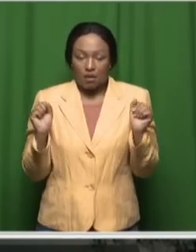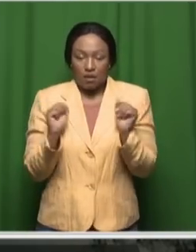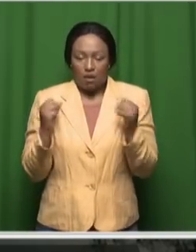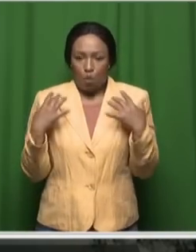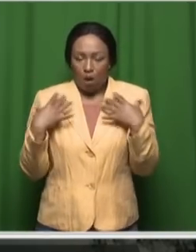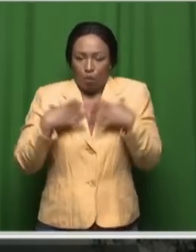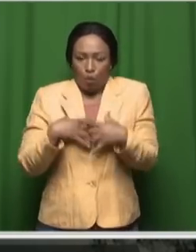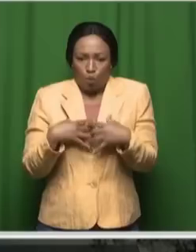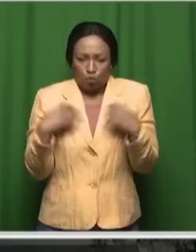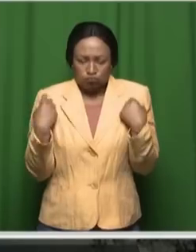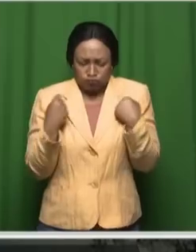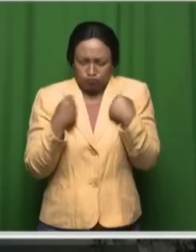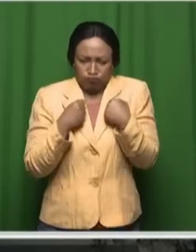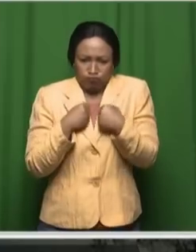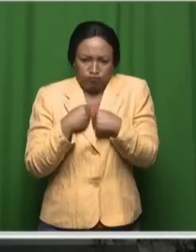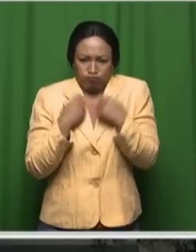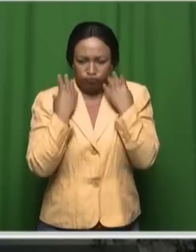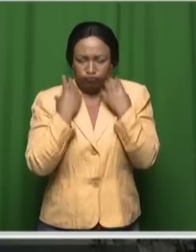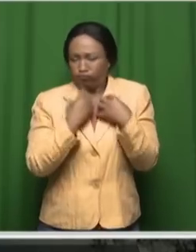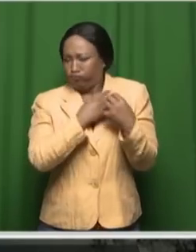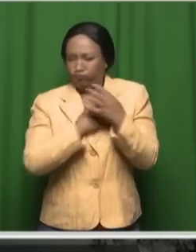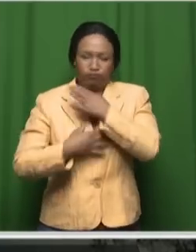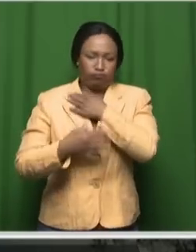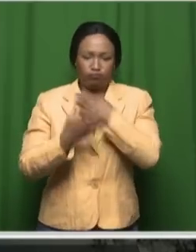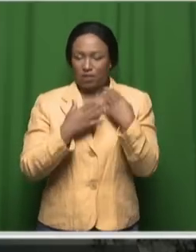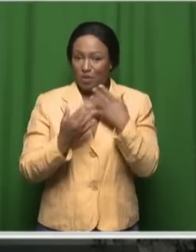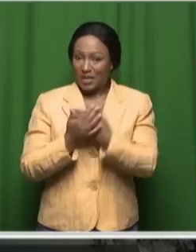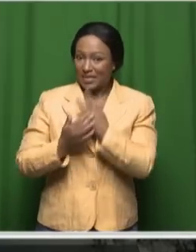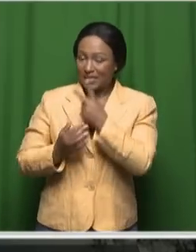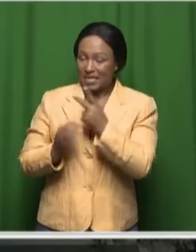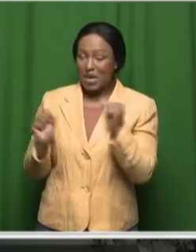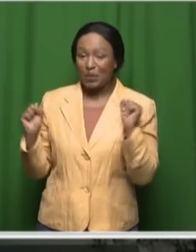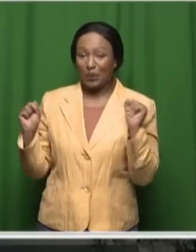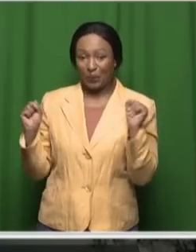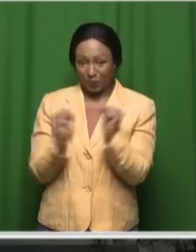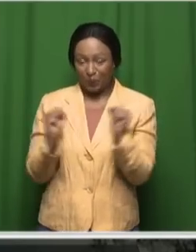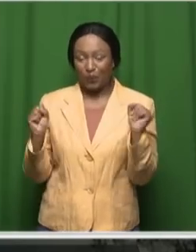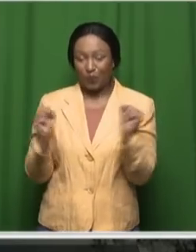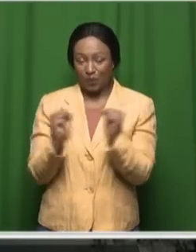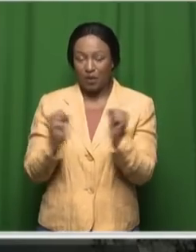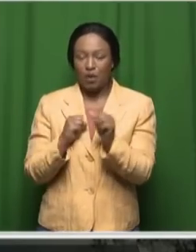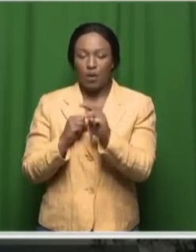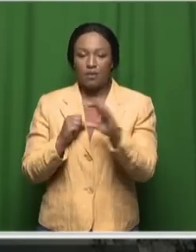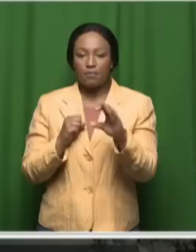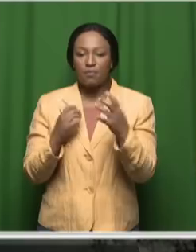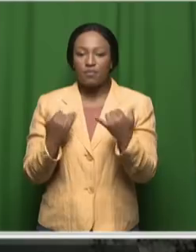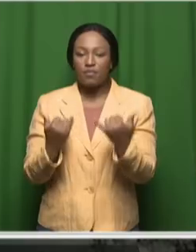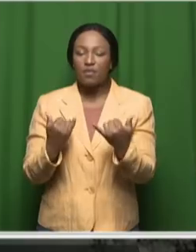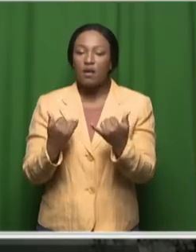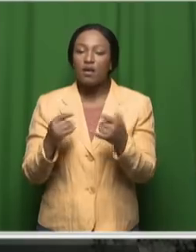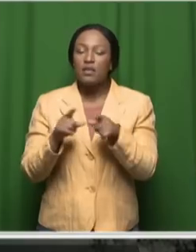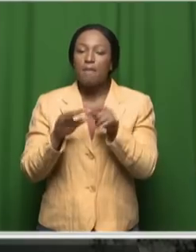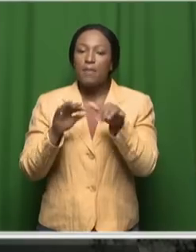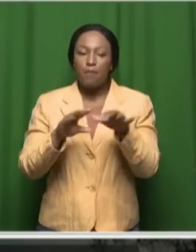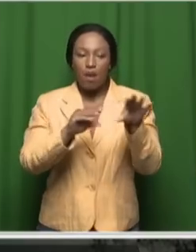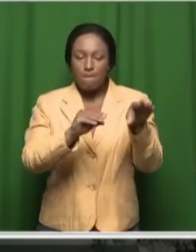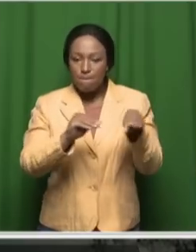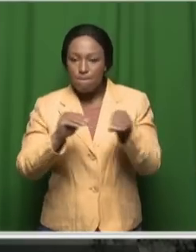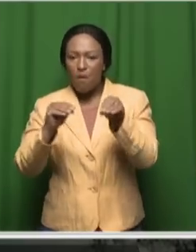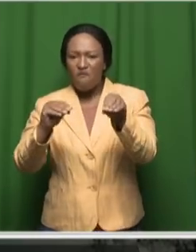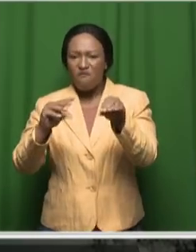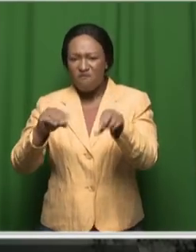dressed and what we've been seeing coming through from the Western Cape. But what is the condition, and also just in terms of evacuations that have had